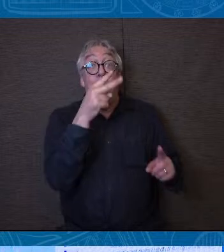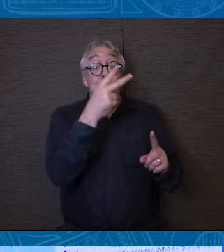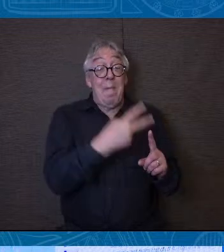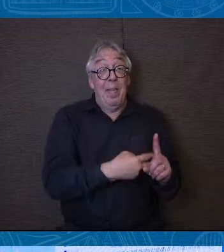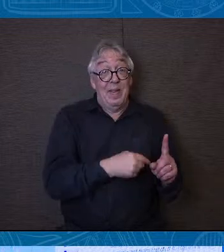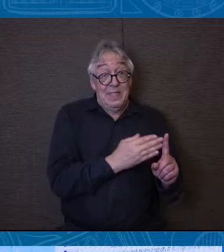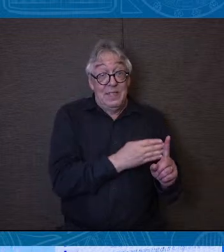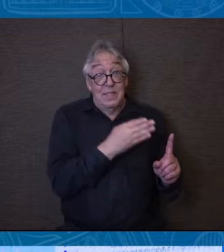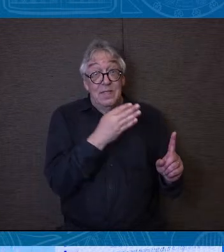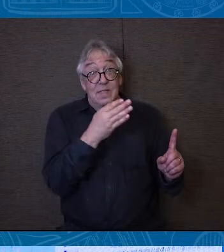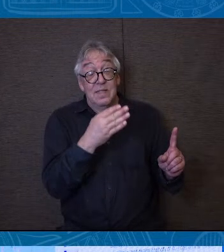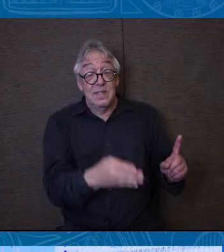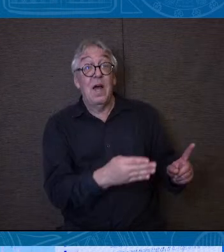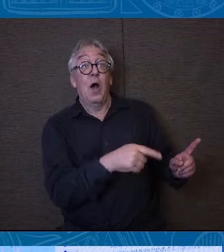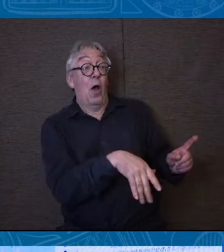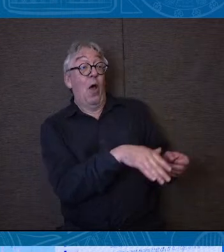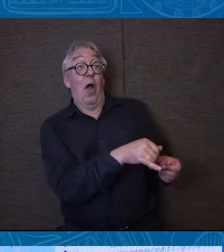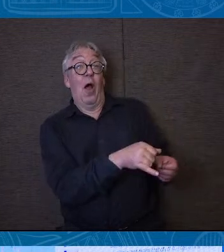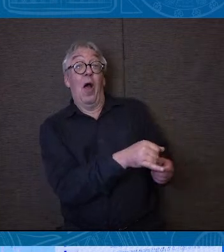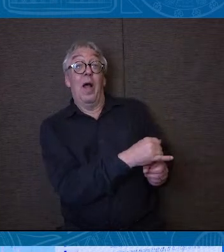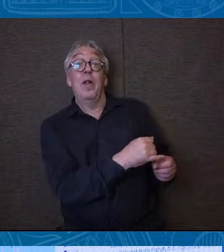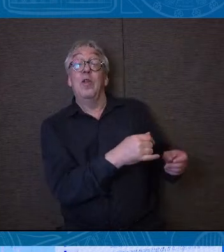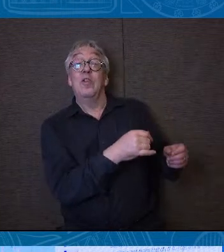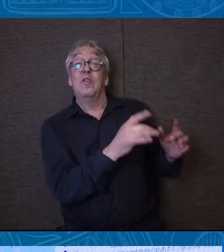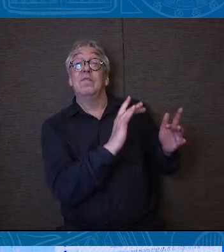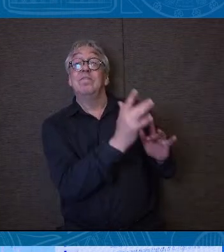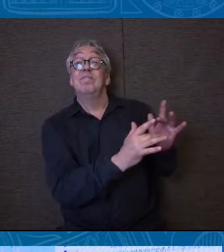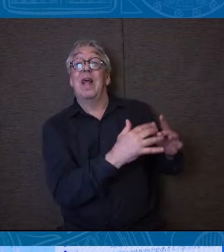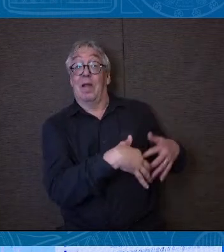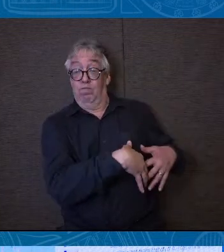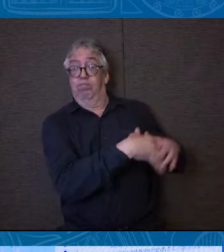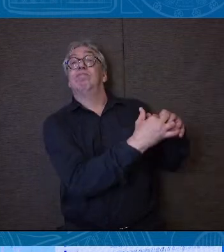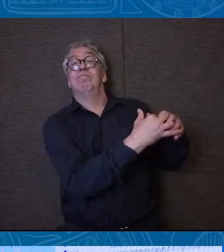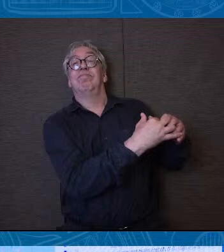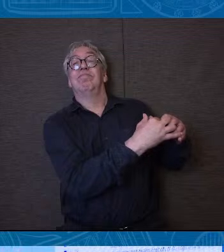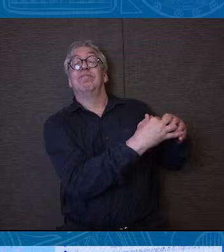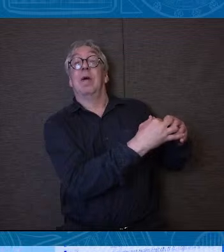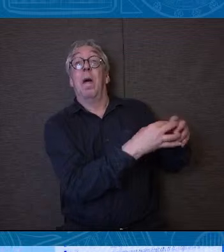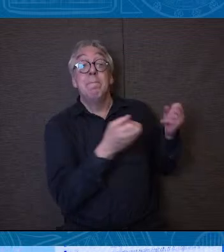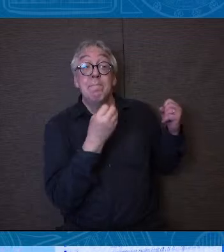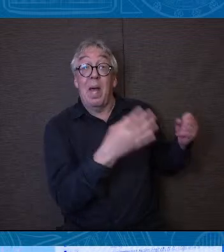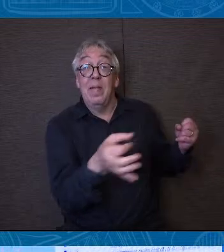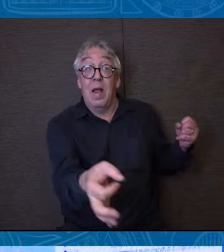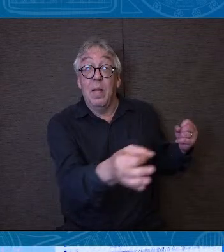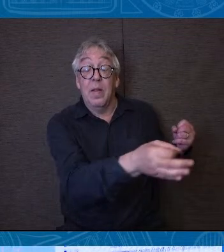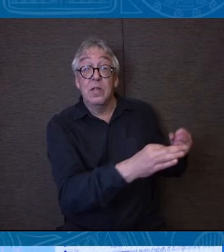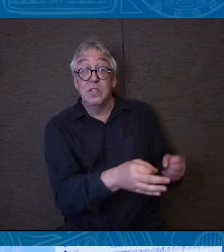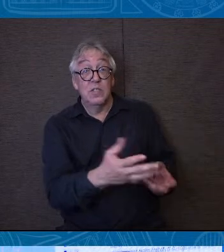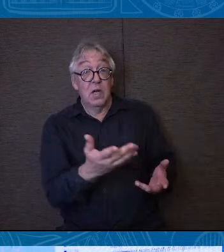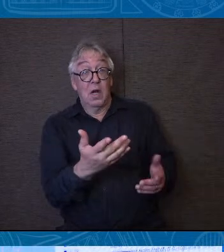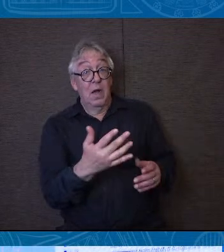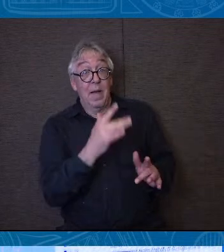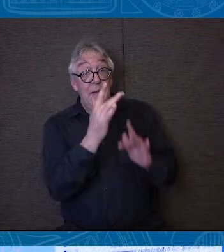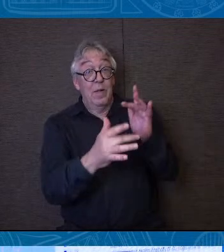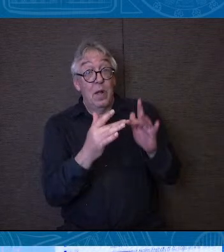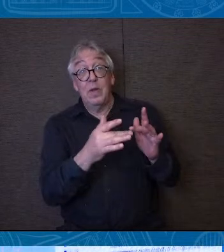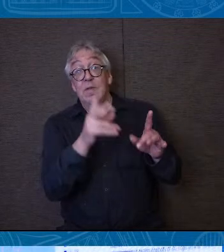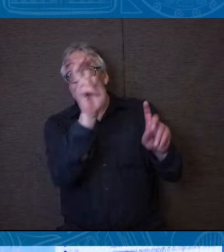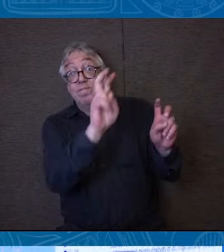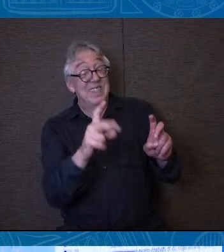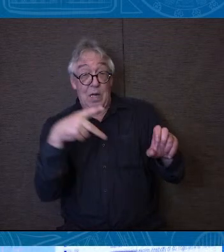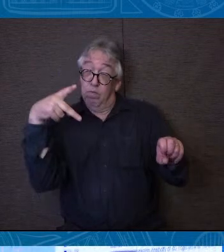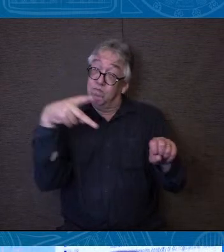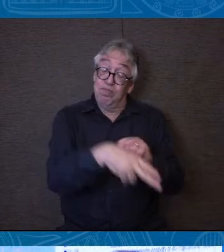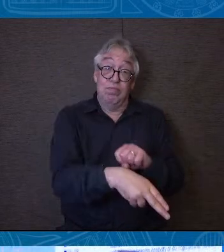one Hapai Islands, they are still remain unconnected. And it was way in the 10th of August that the connectivity got